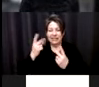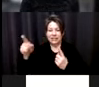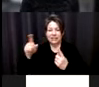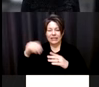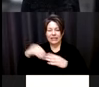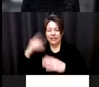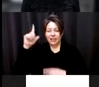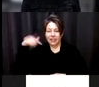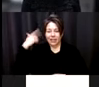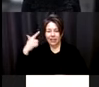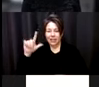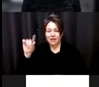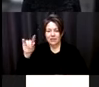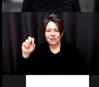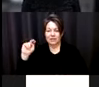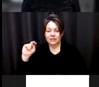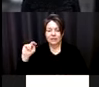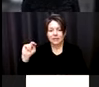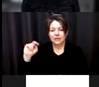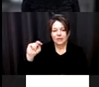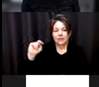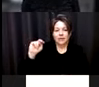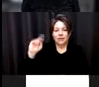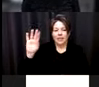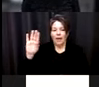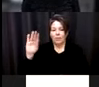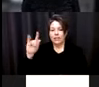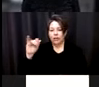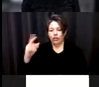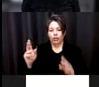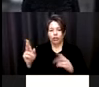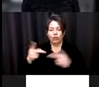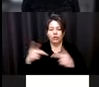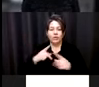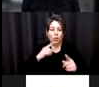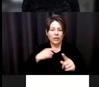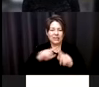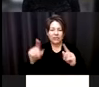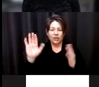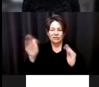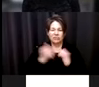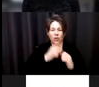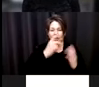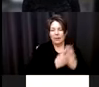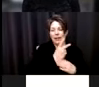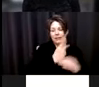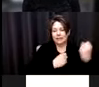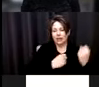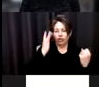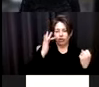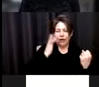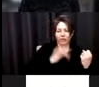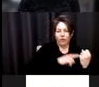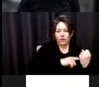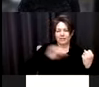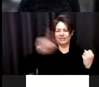London. So these species are very different than the plants in Southern California. And again, I'm